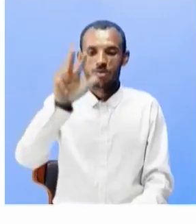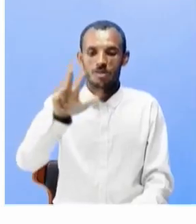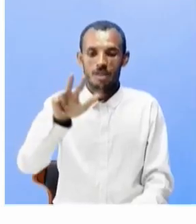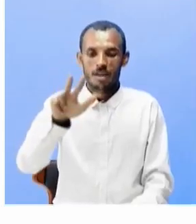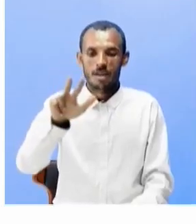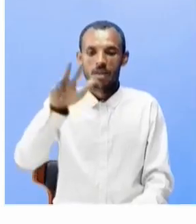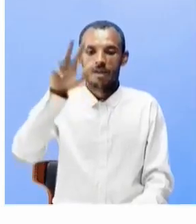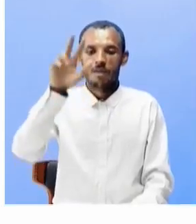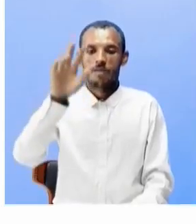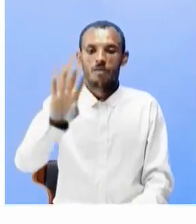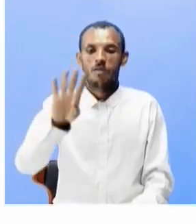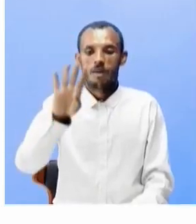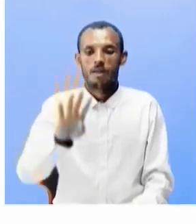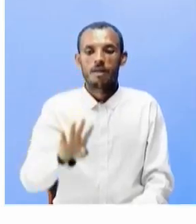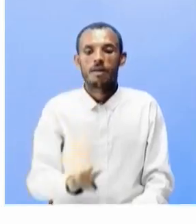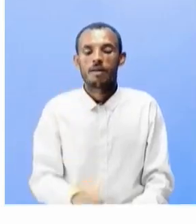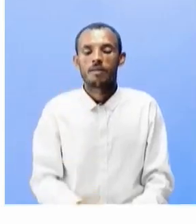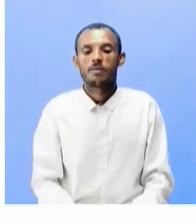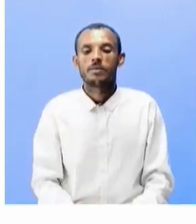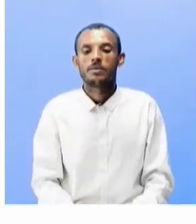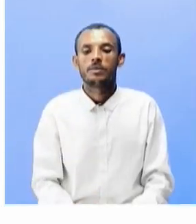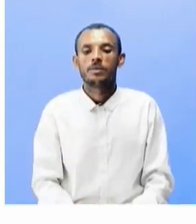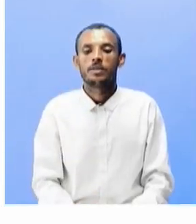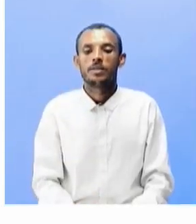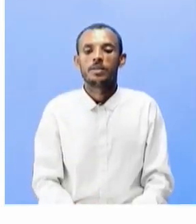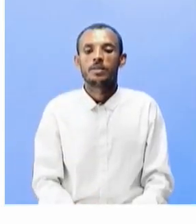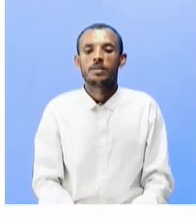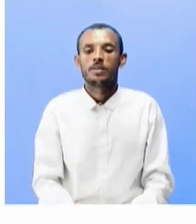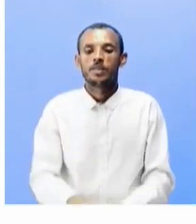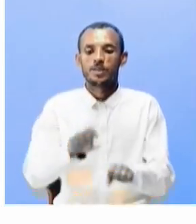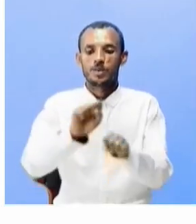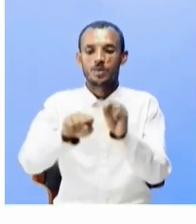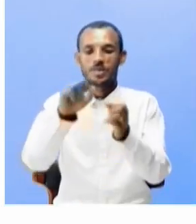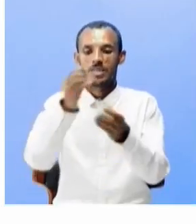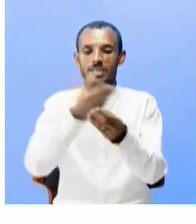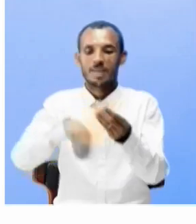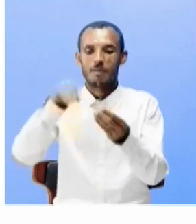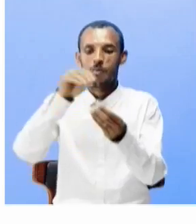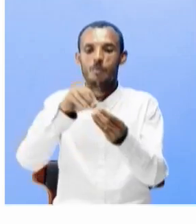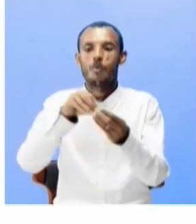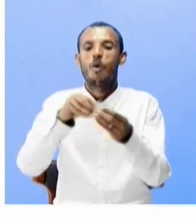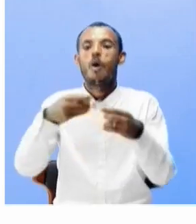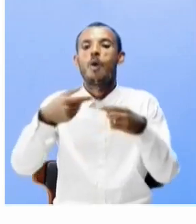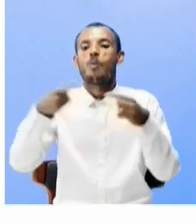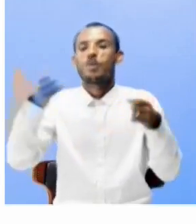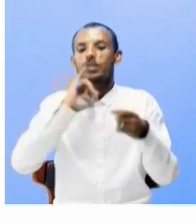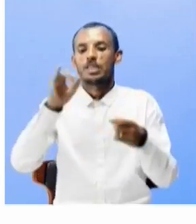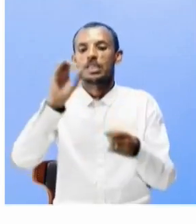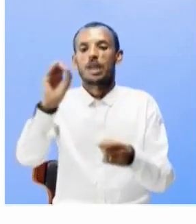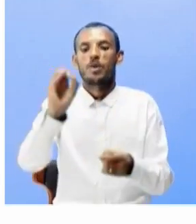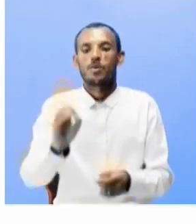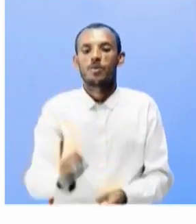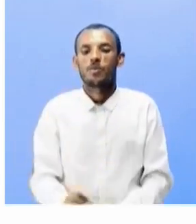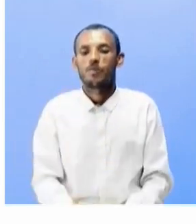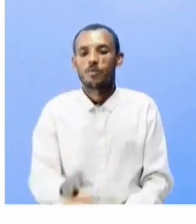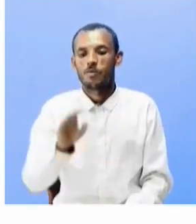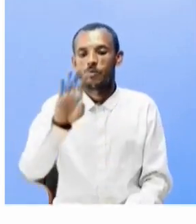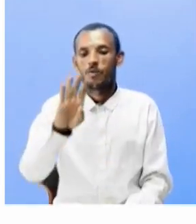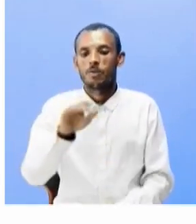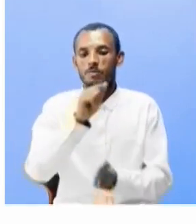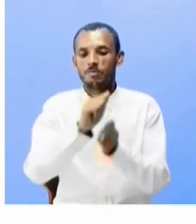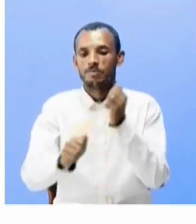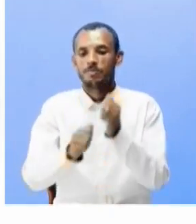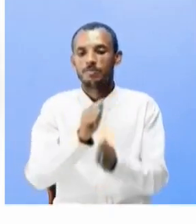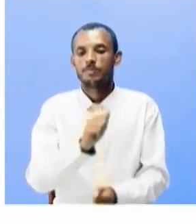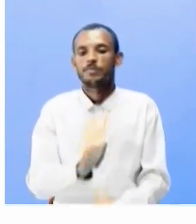4 positives. So the sum of opposites is 0, so these two cancel out. This cancels. It